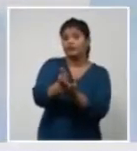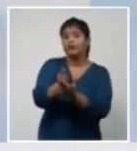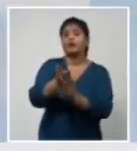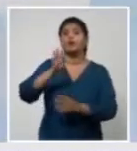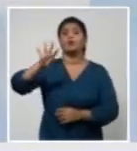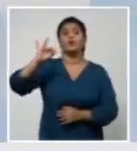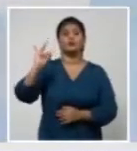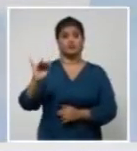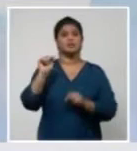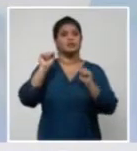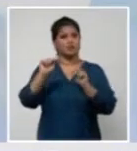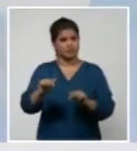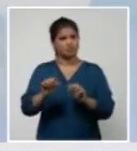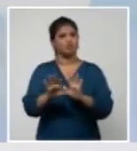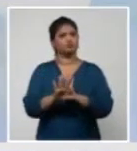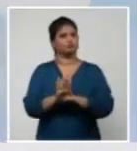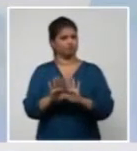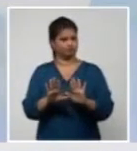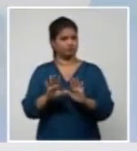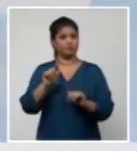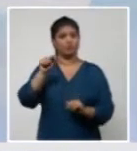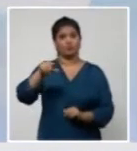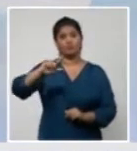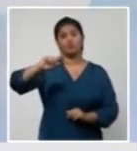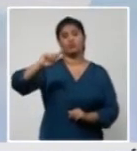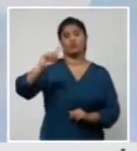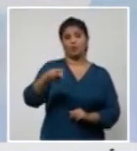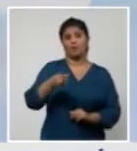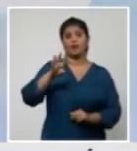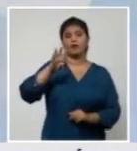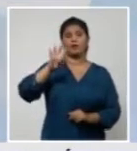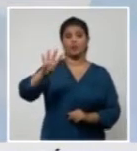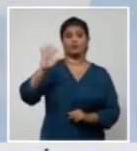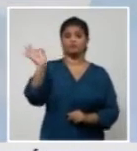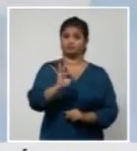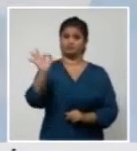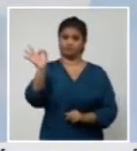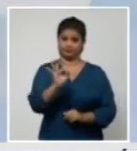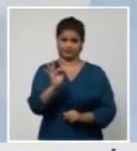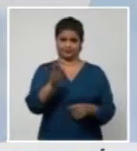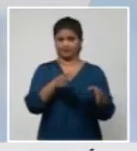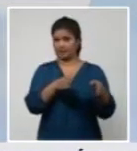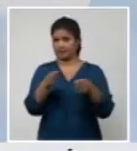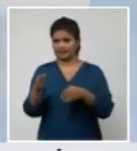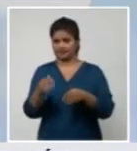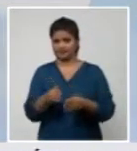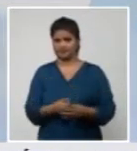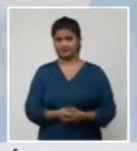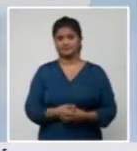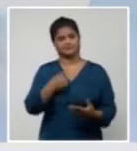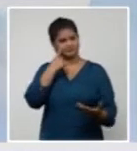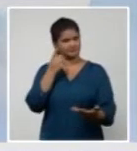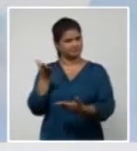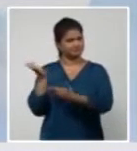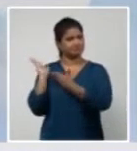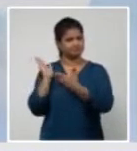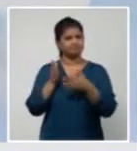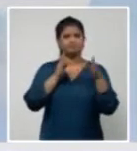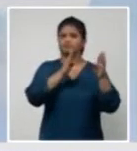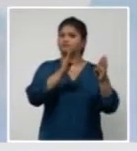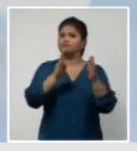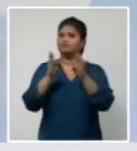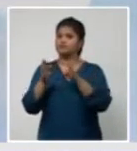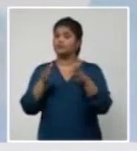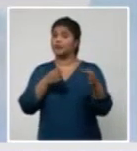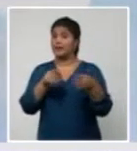2,462 diagnosed cases in Cuba, 47 continue to be hospitalized active cases,